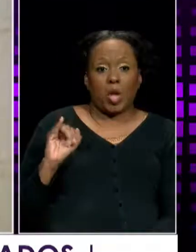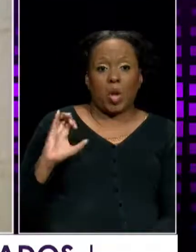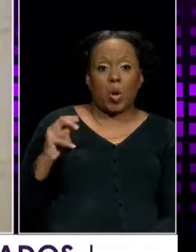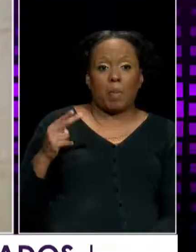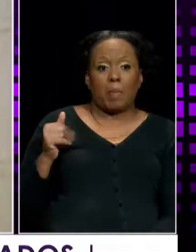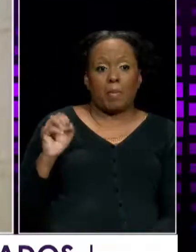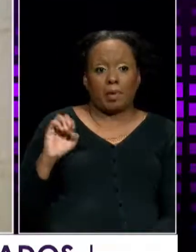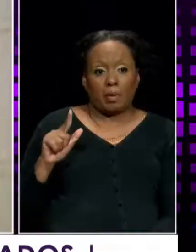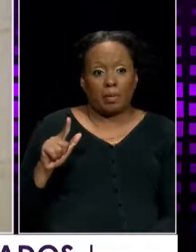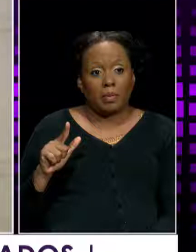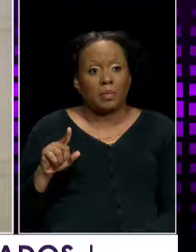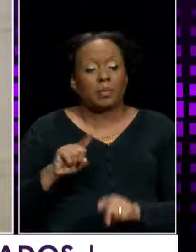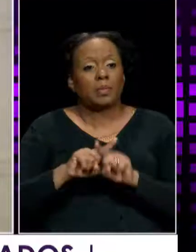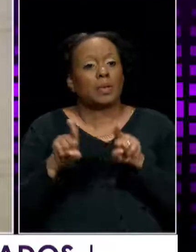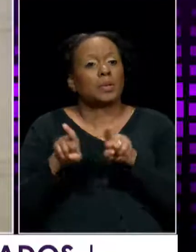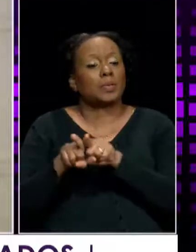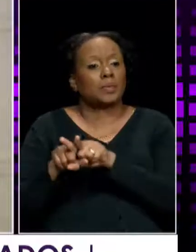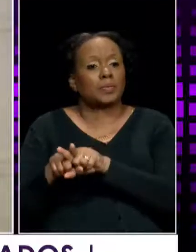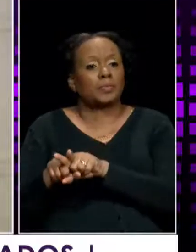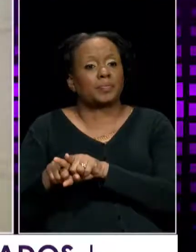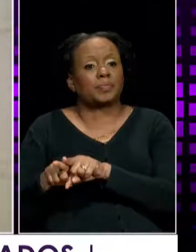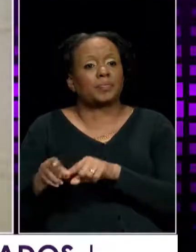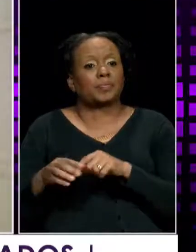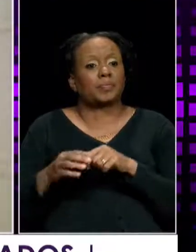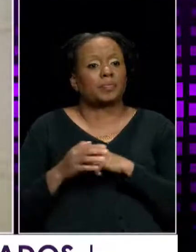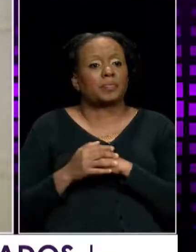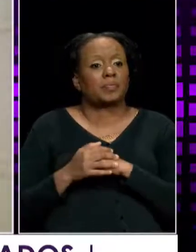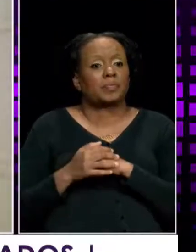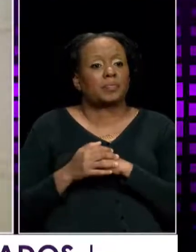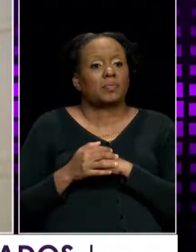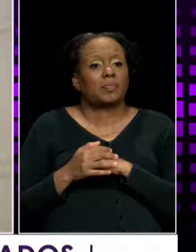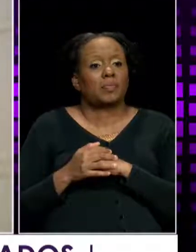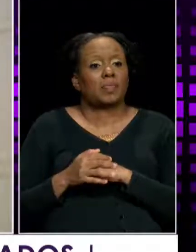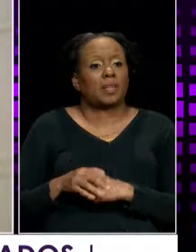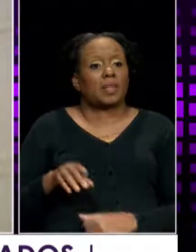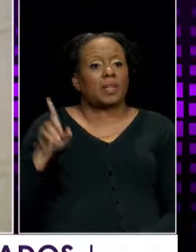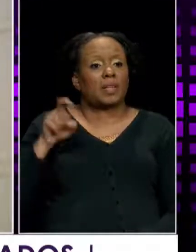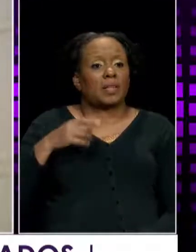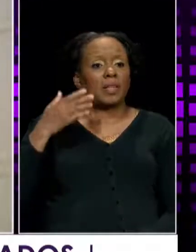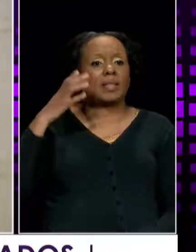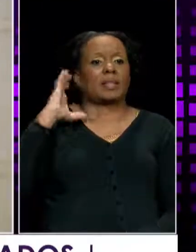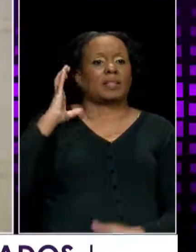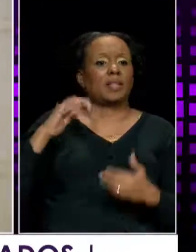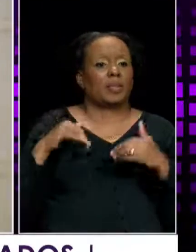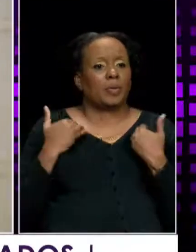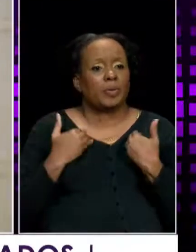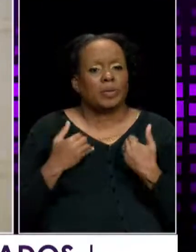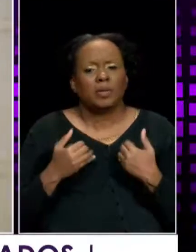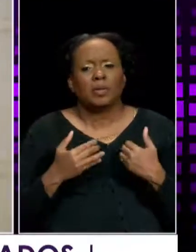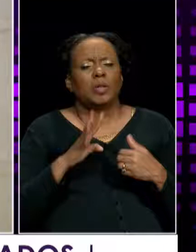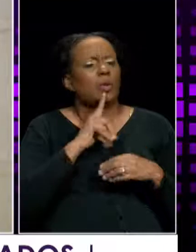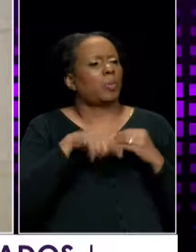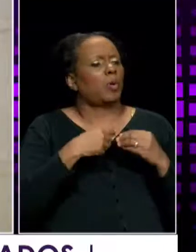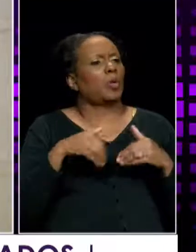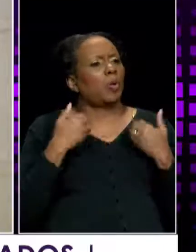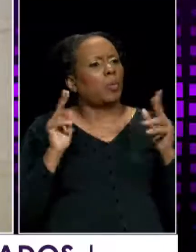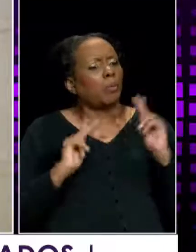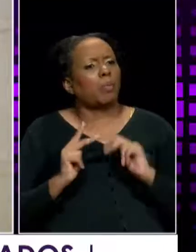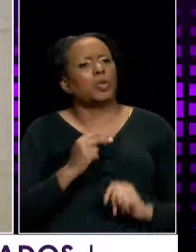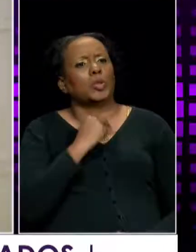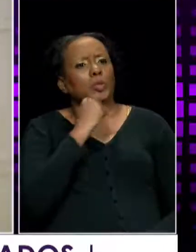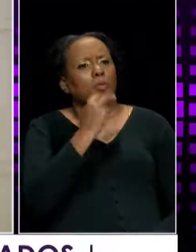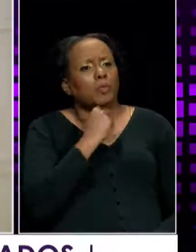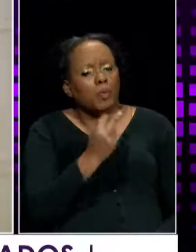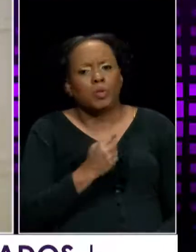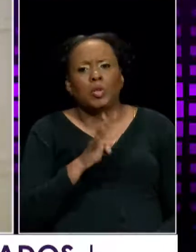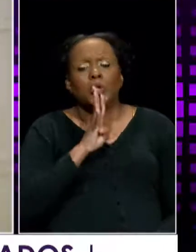it. I think we also need to listen to our youth because we're talking about youth having voices and youth being able to